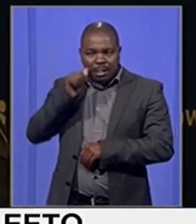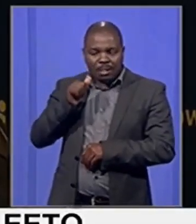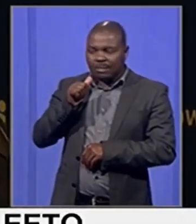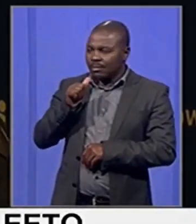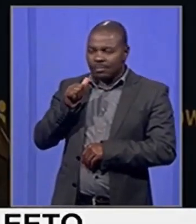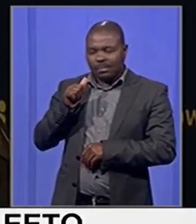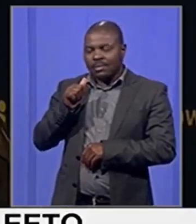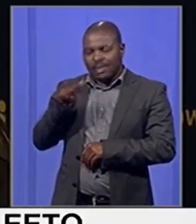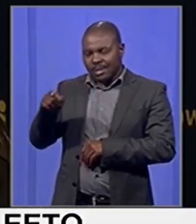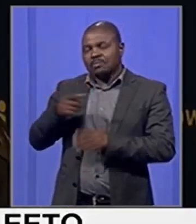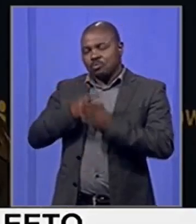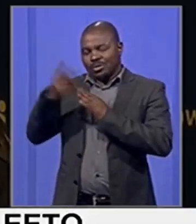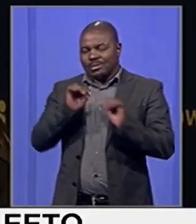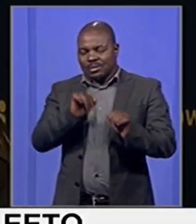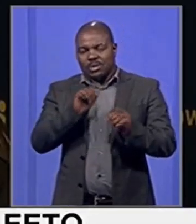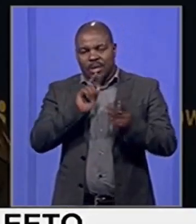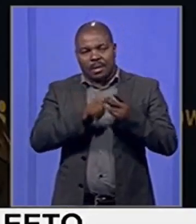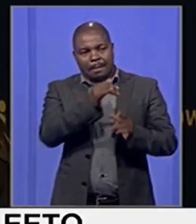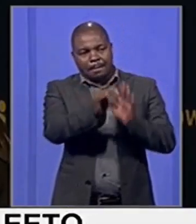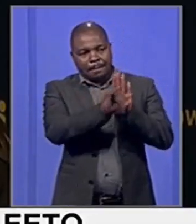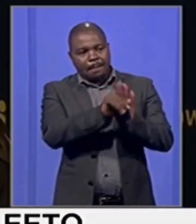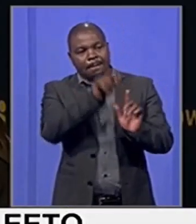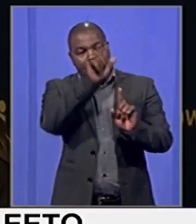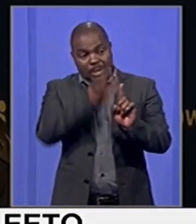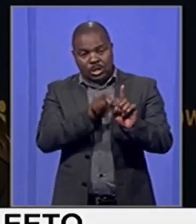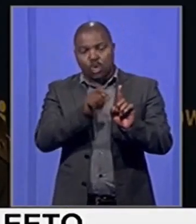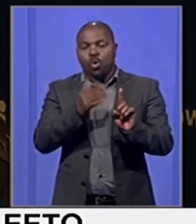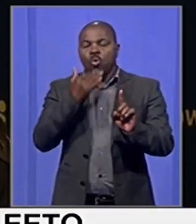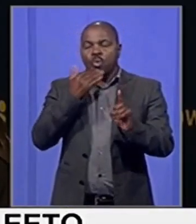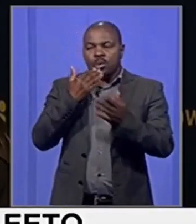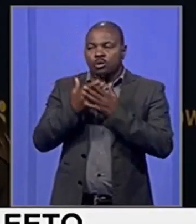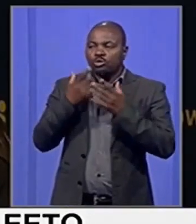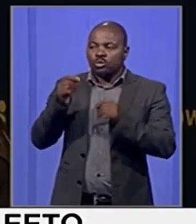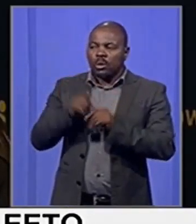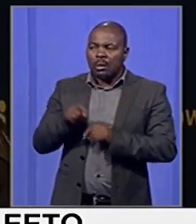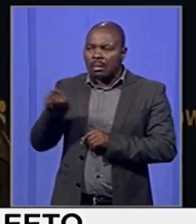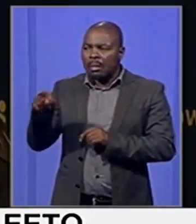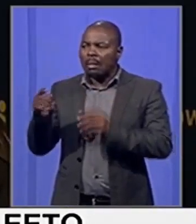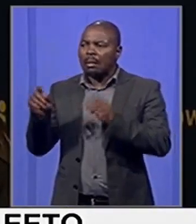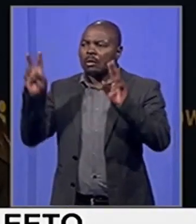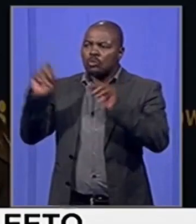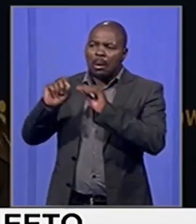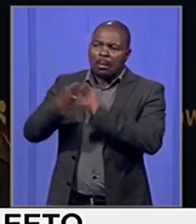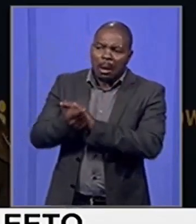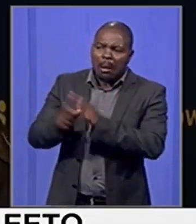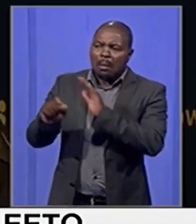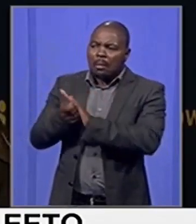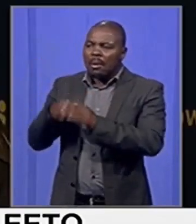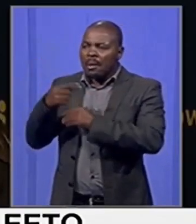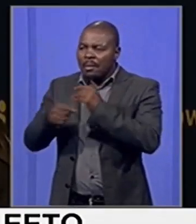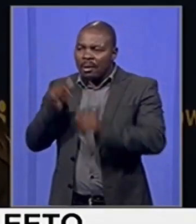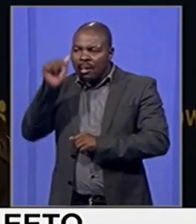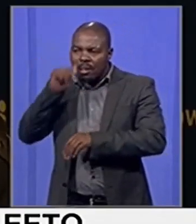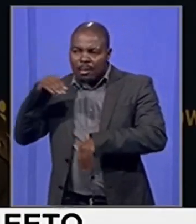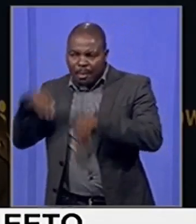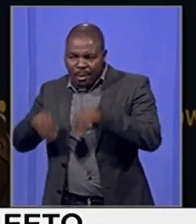person whose role will be specifically to respond on all issues that relates to illegal mining